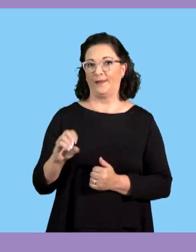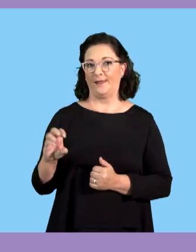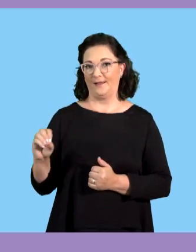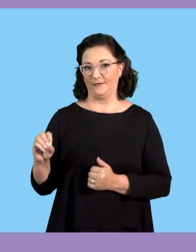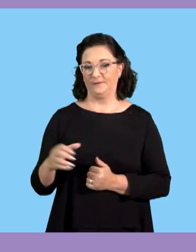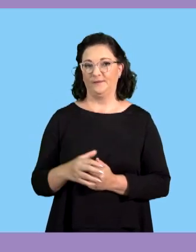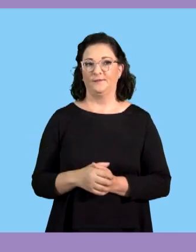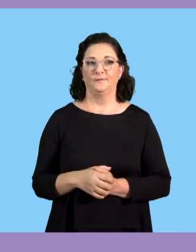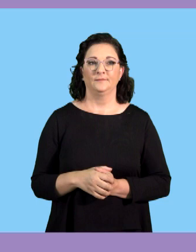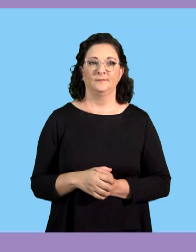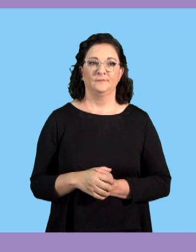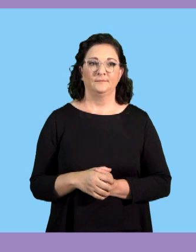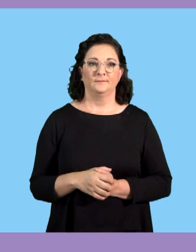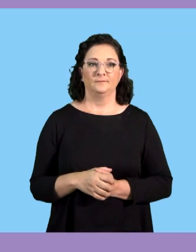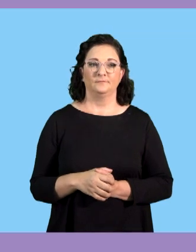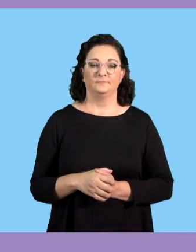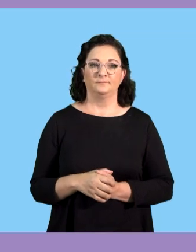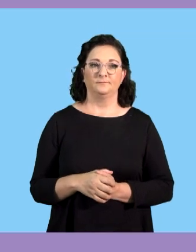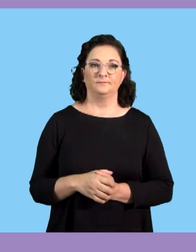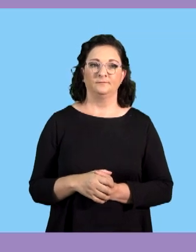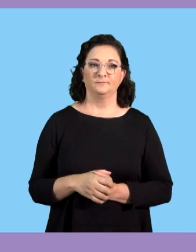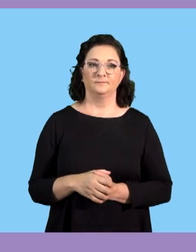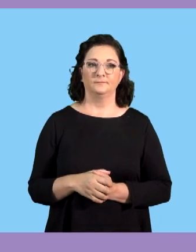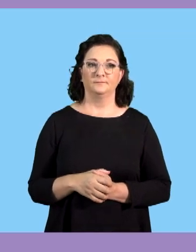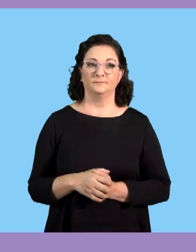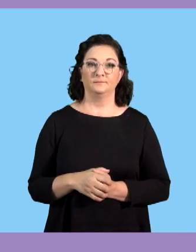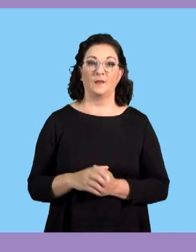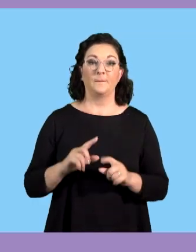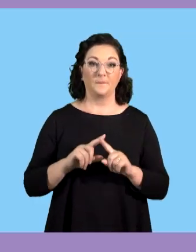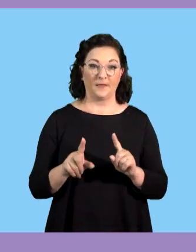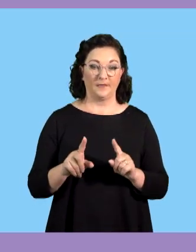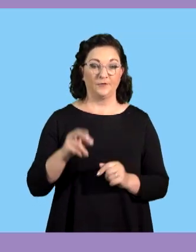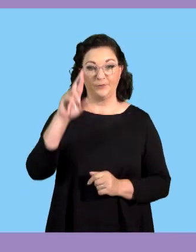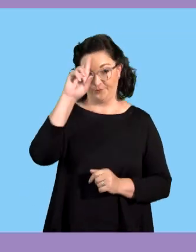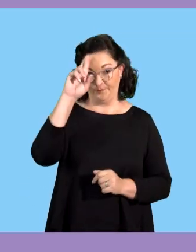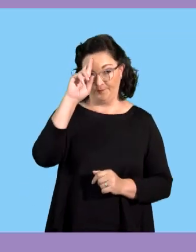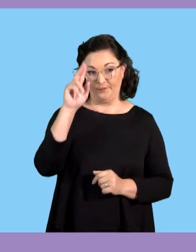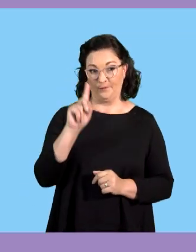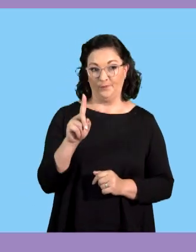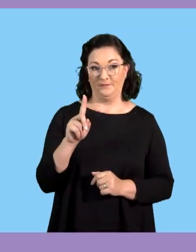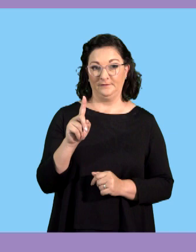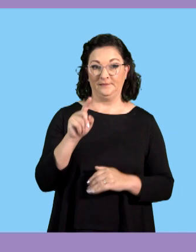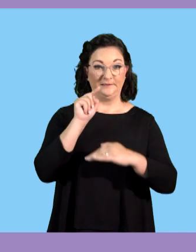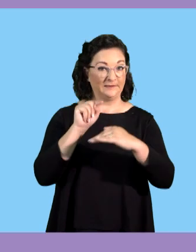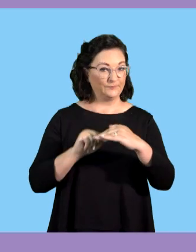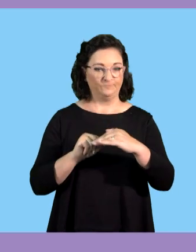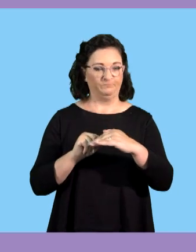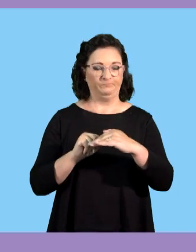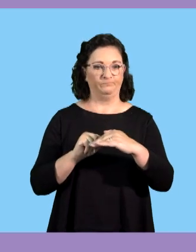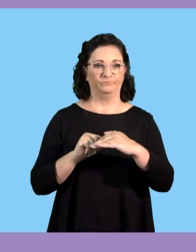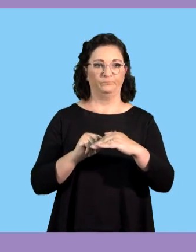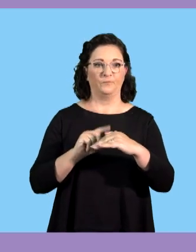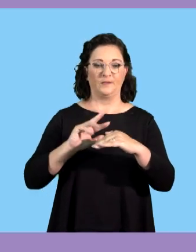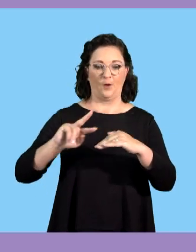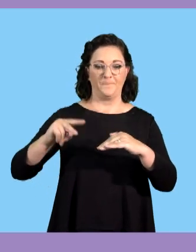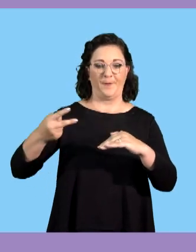we will have 9 out of 100. And remember, we can't actually divide, so we